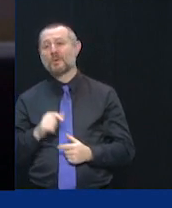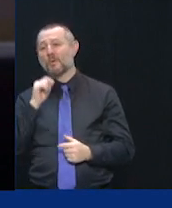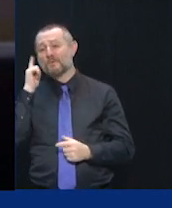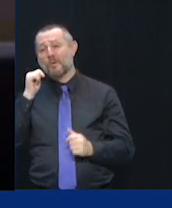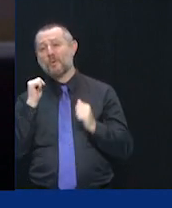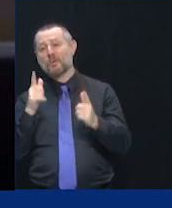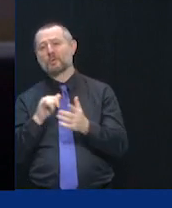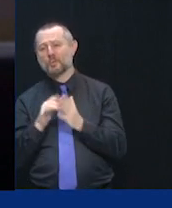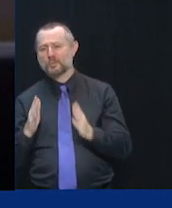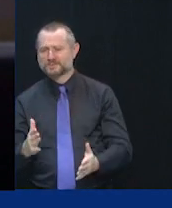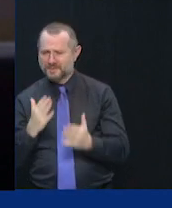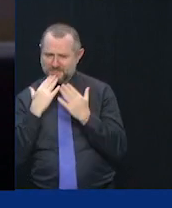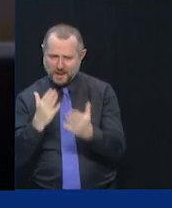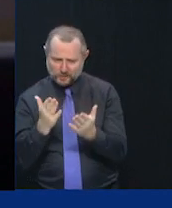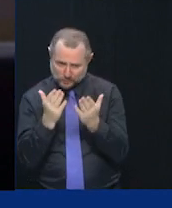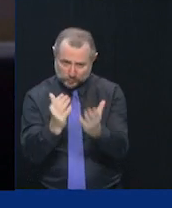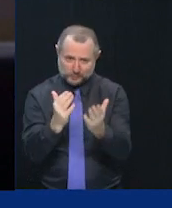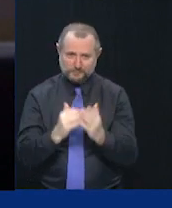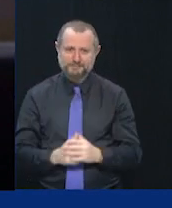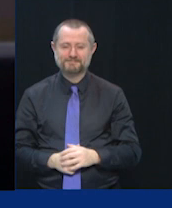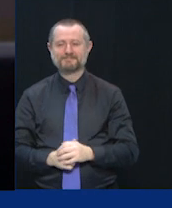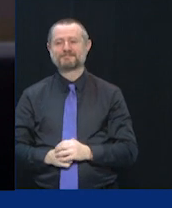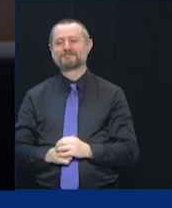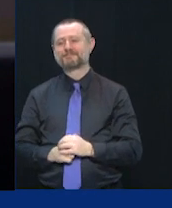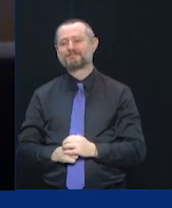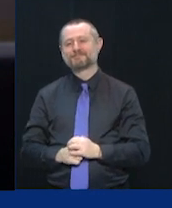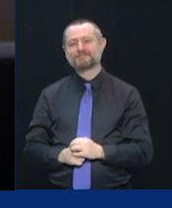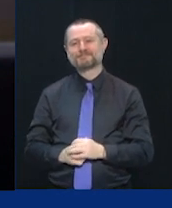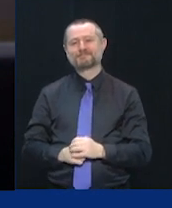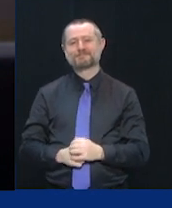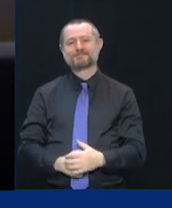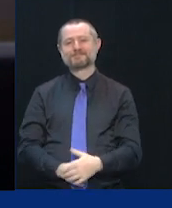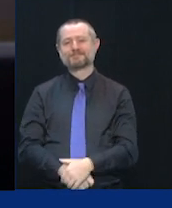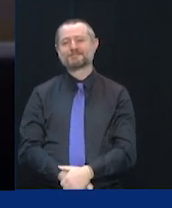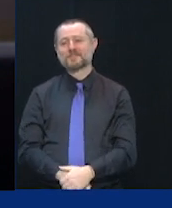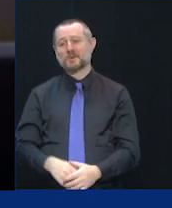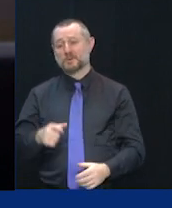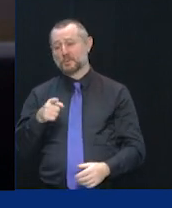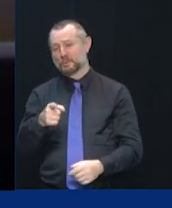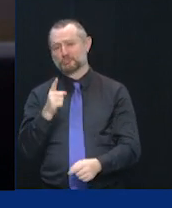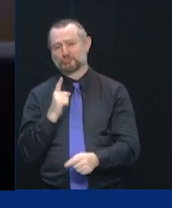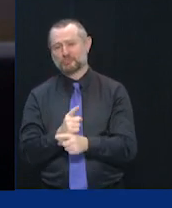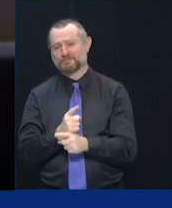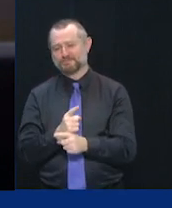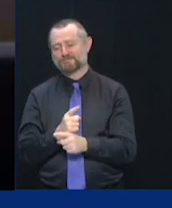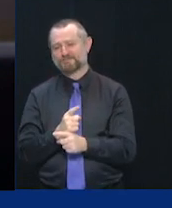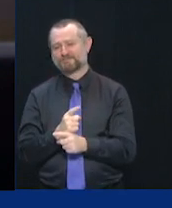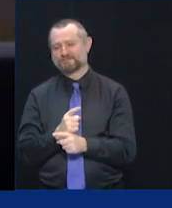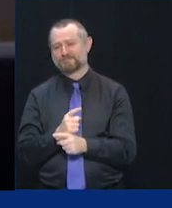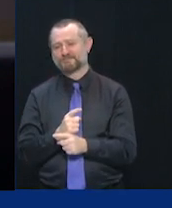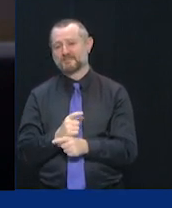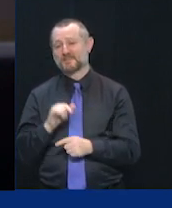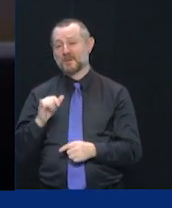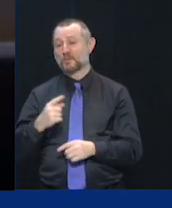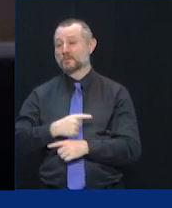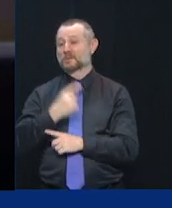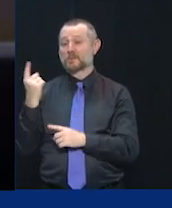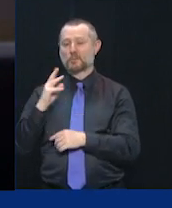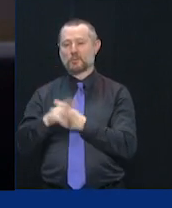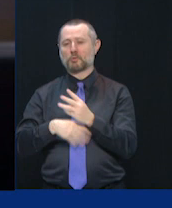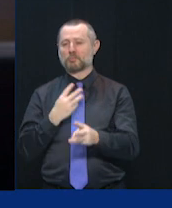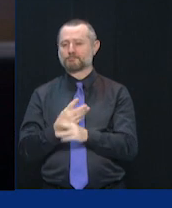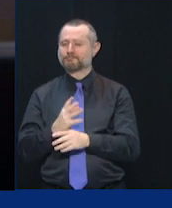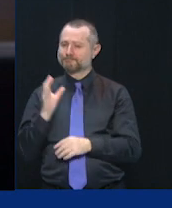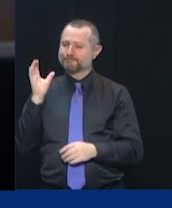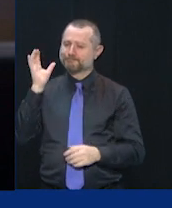Yorkers. Again, you're right. This is unusual times, but I'll tell you the truth. You really